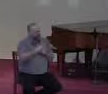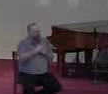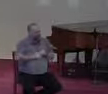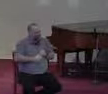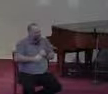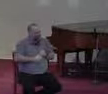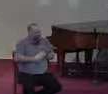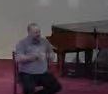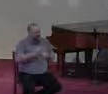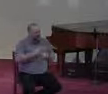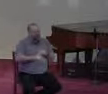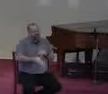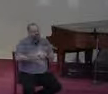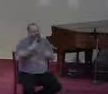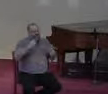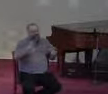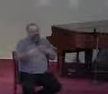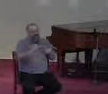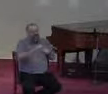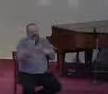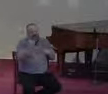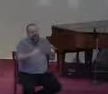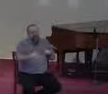of others, it brings grief.